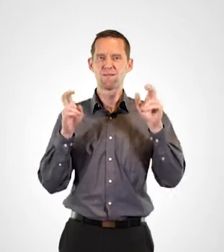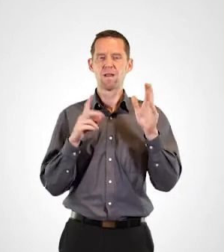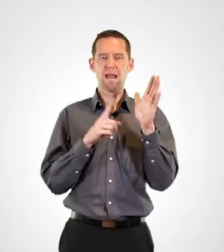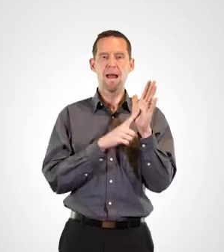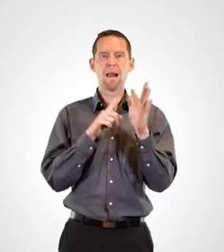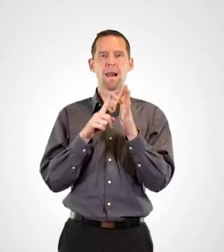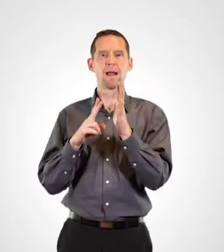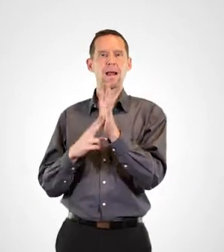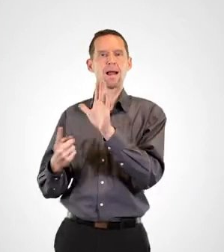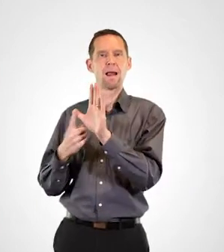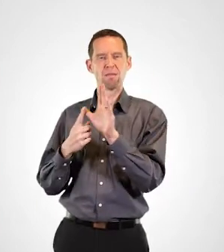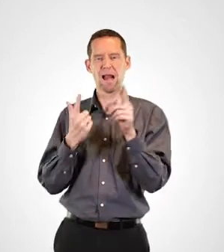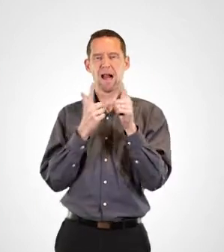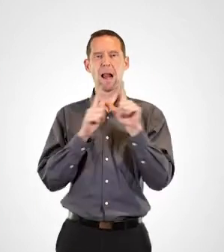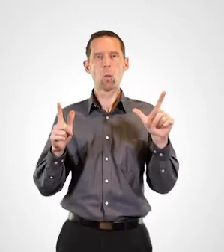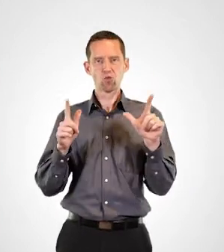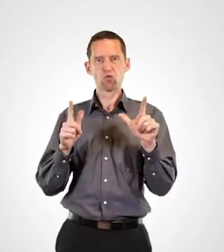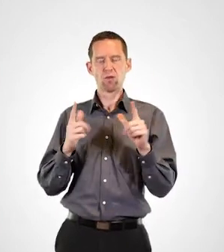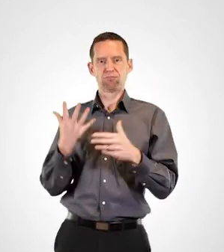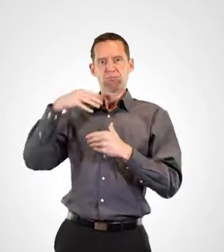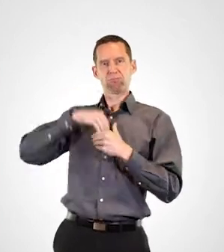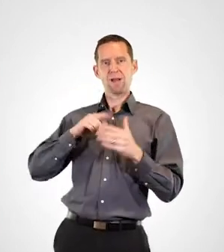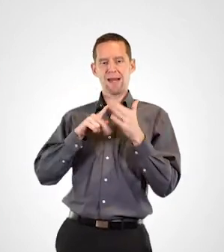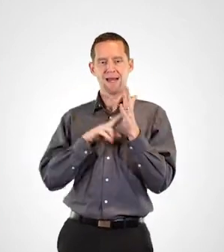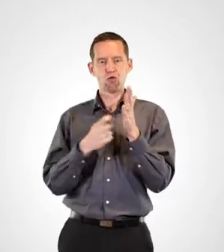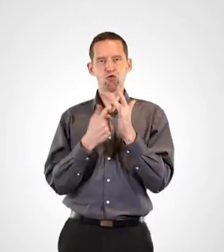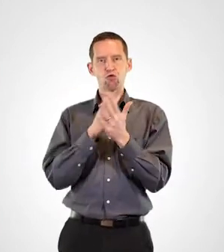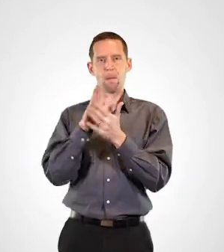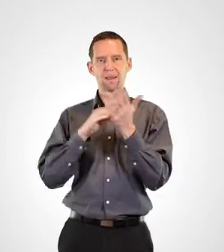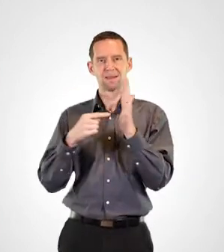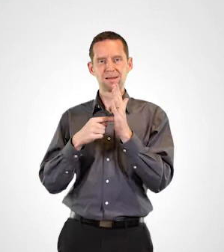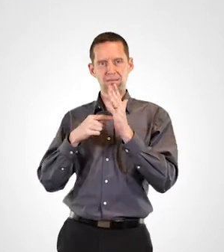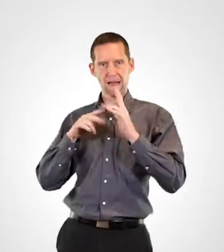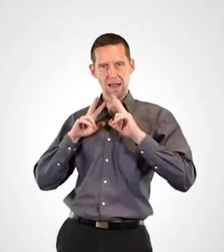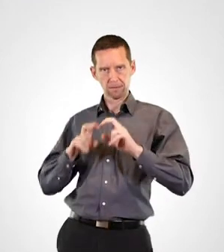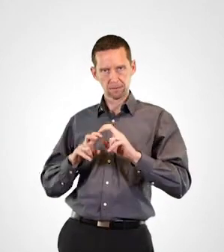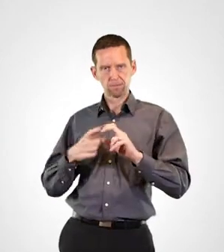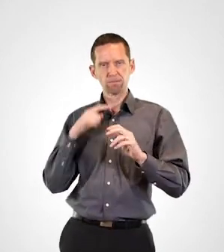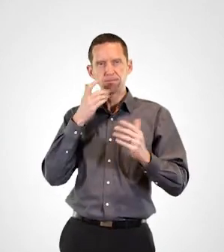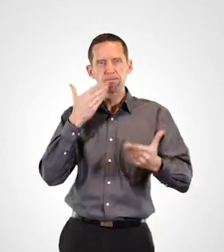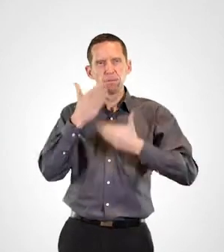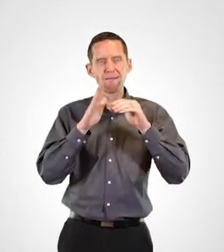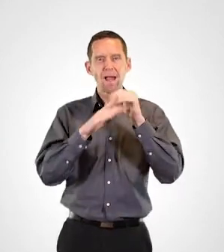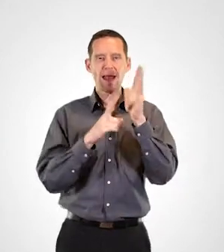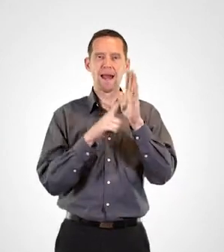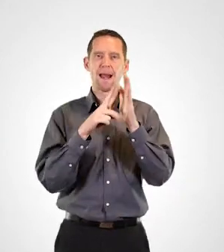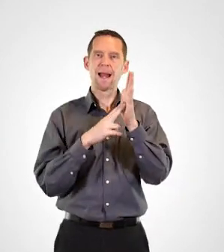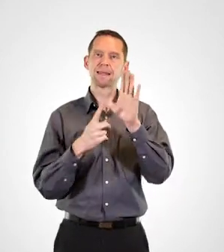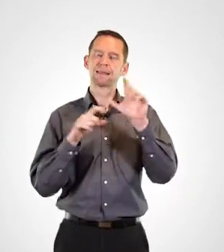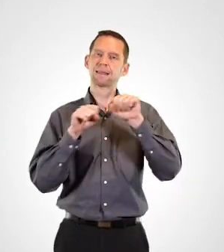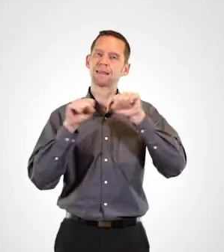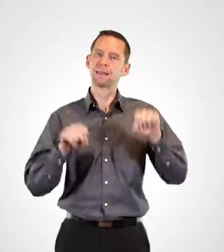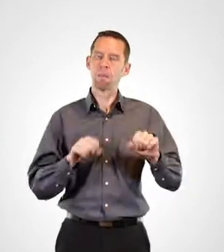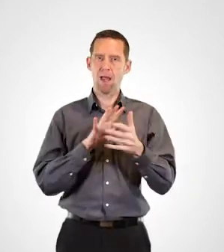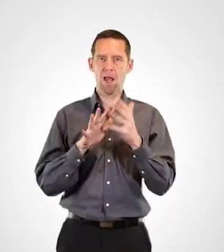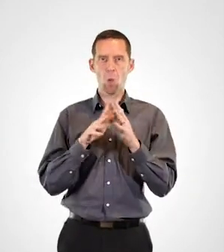Language ENrichment Analysis, or LENA, which some of you may be familiar with, but I'll walk you through some of the basics of the LENA system and how we're